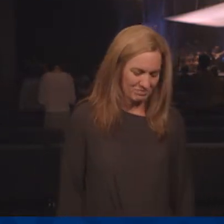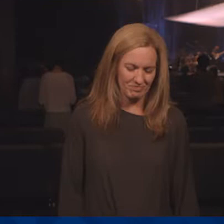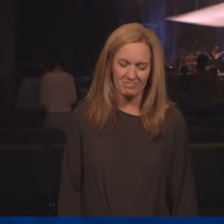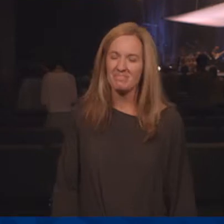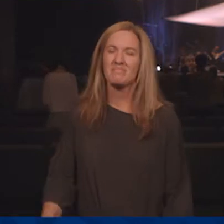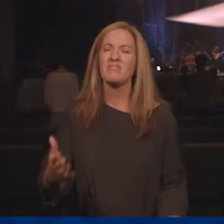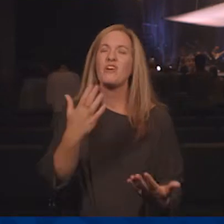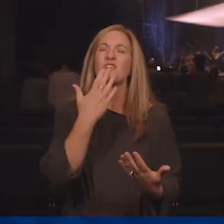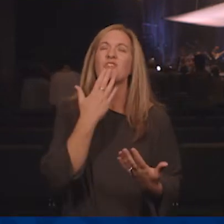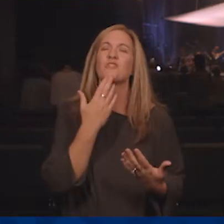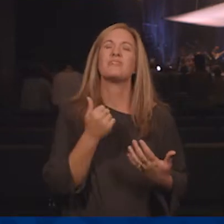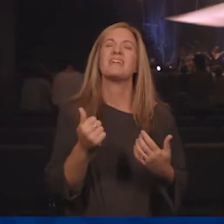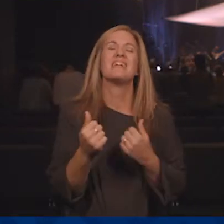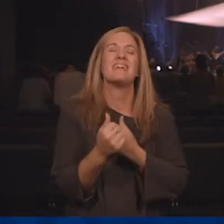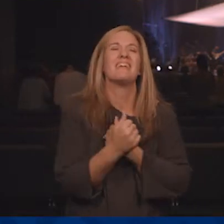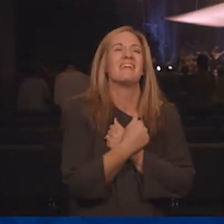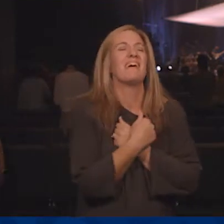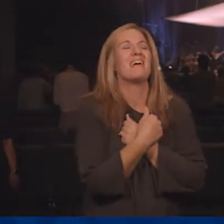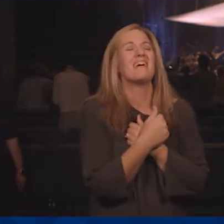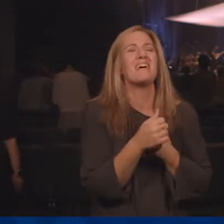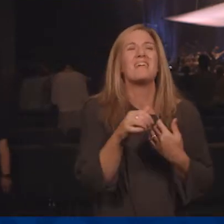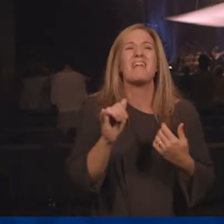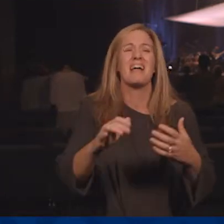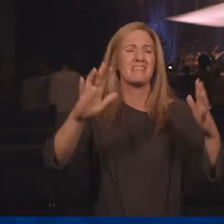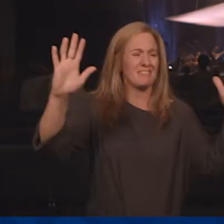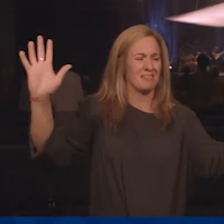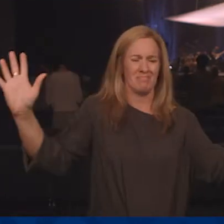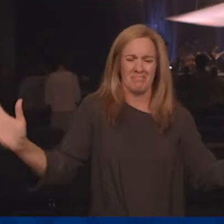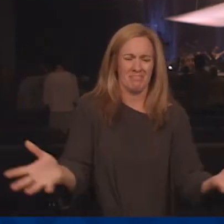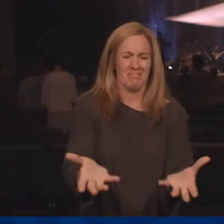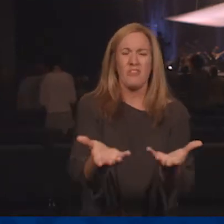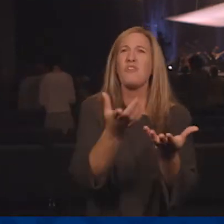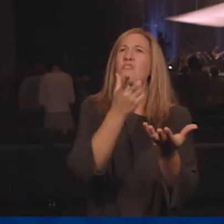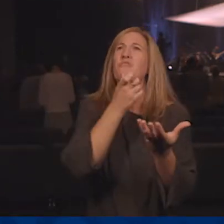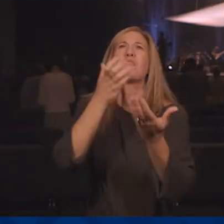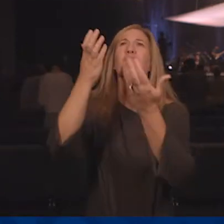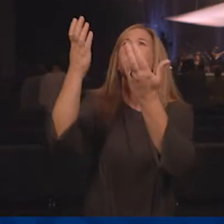sweet to us. This is who you are.